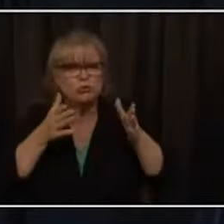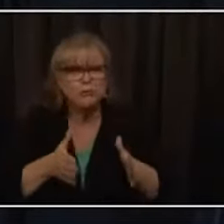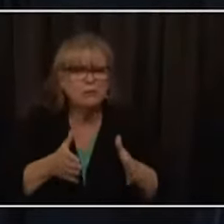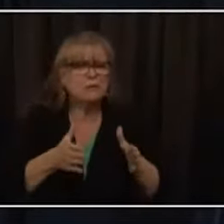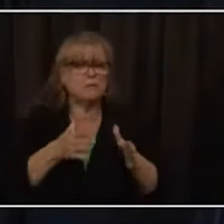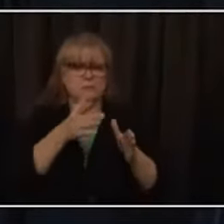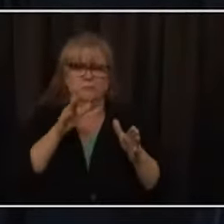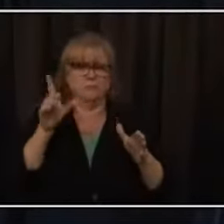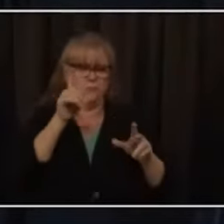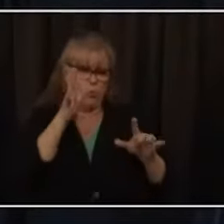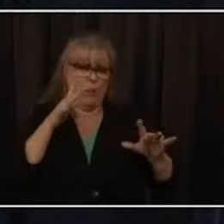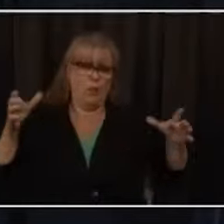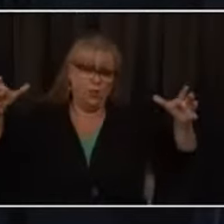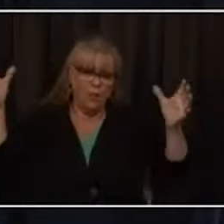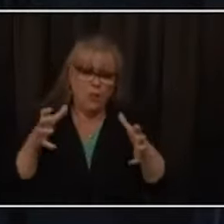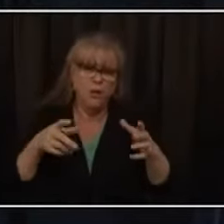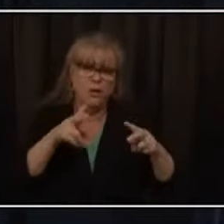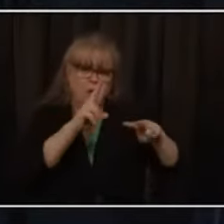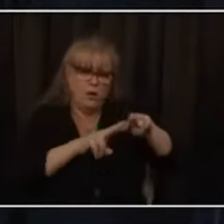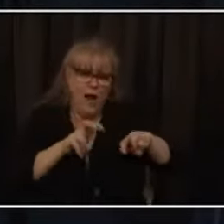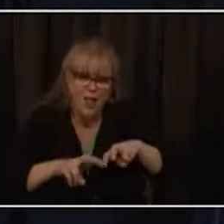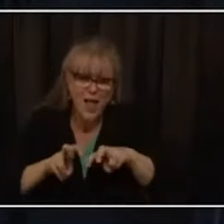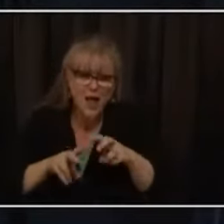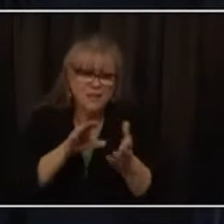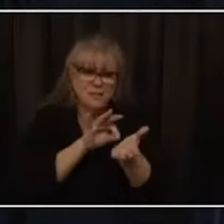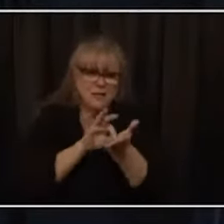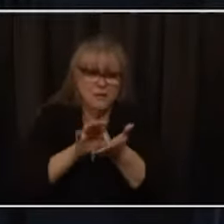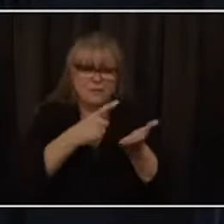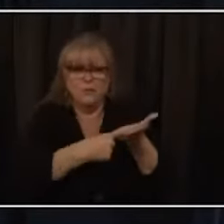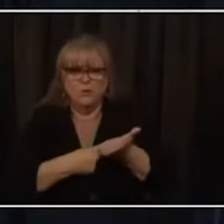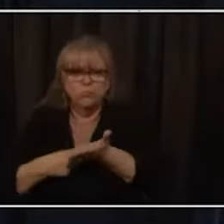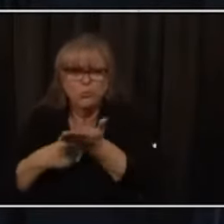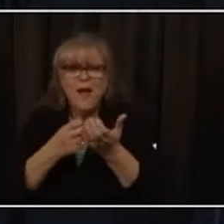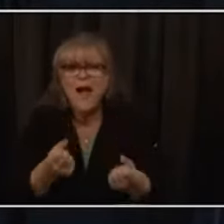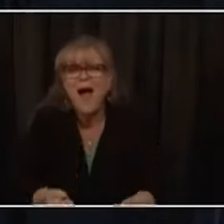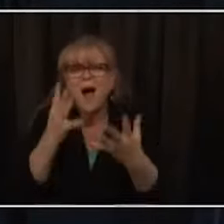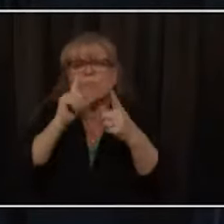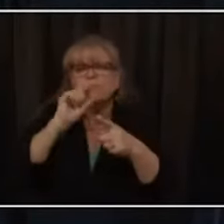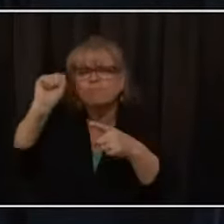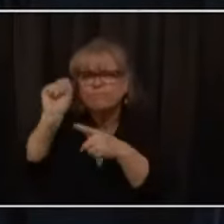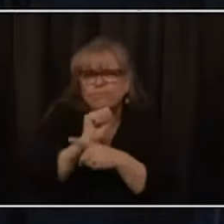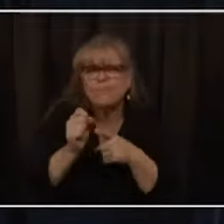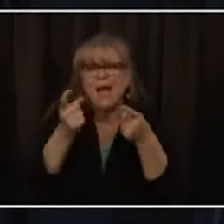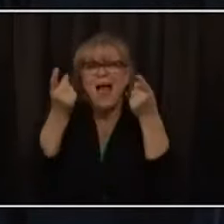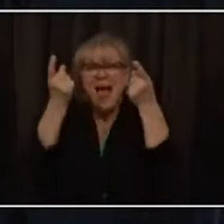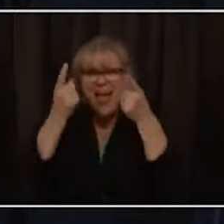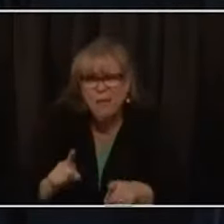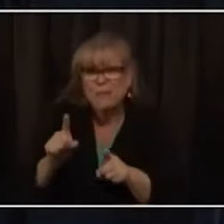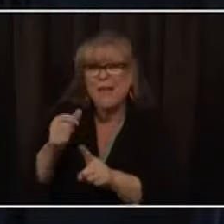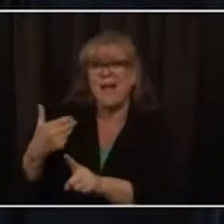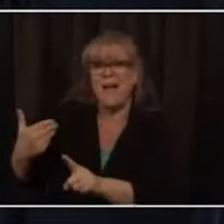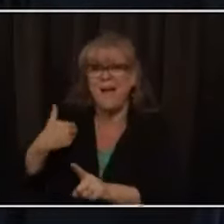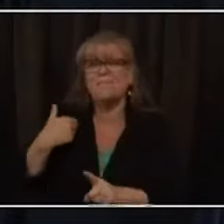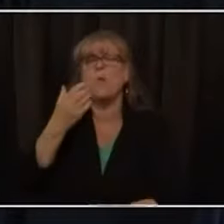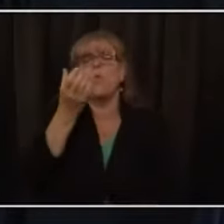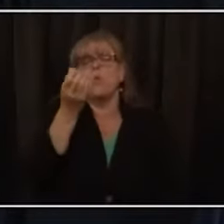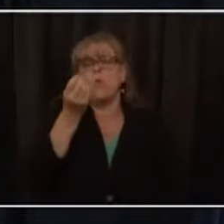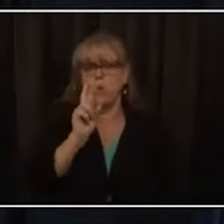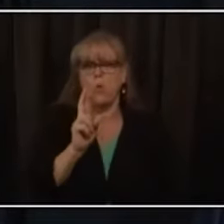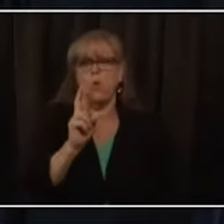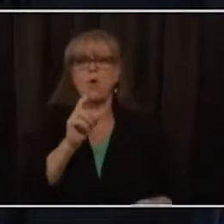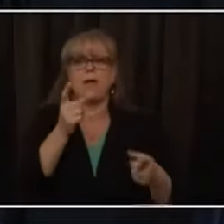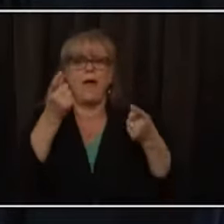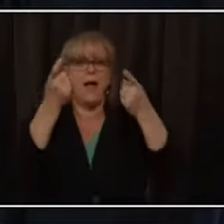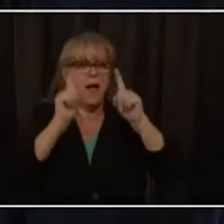the rates that they see of this rare event and maybe other clotting factors that may follow this vaccine.